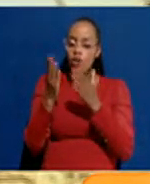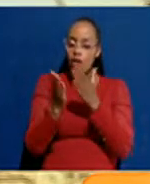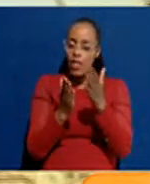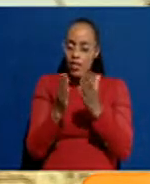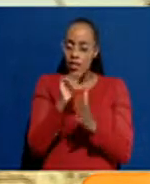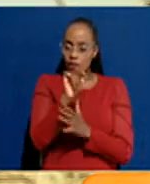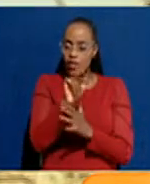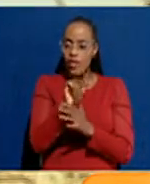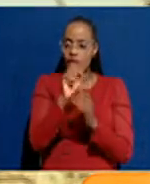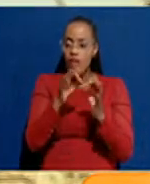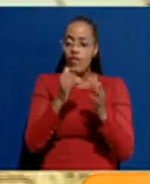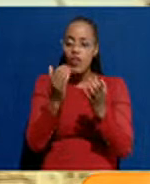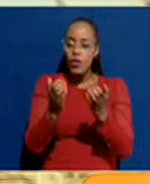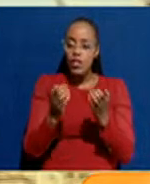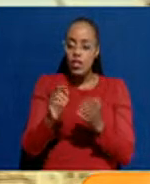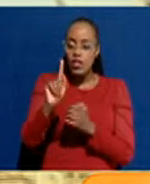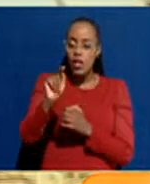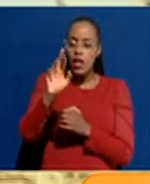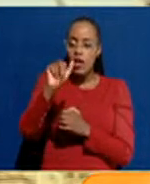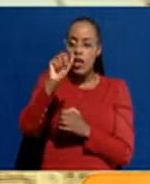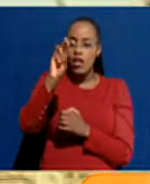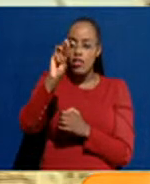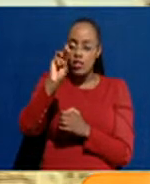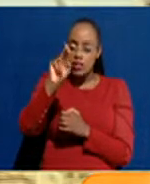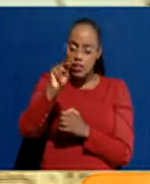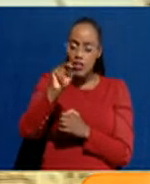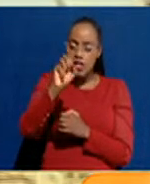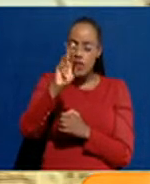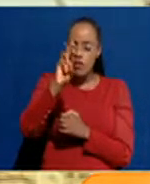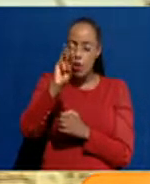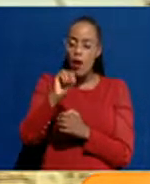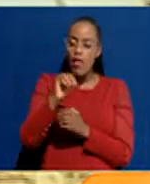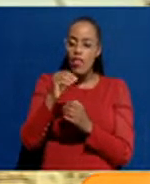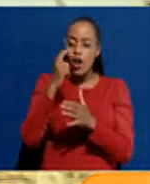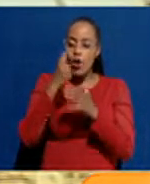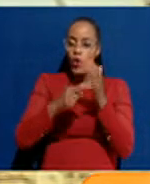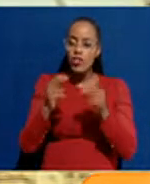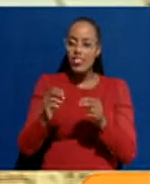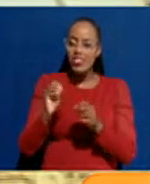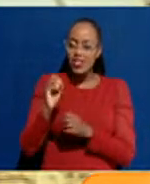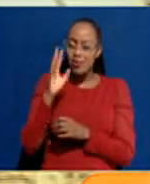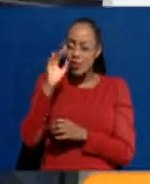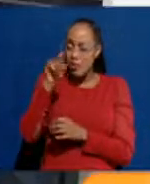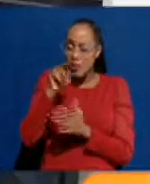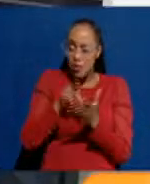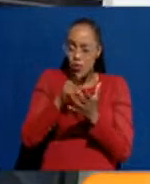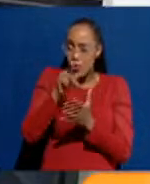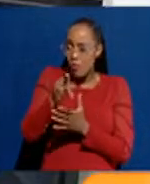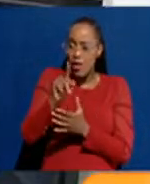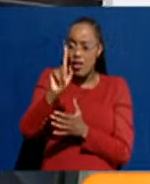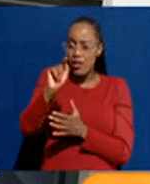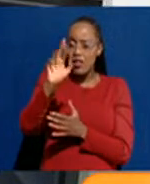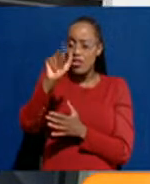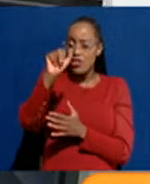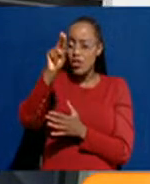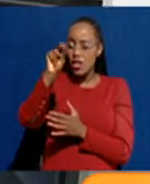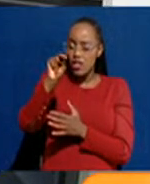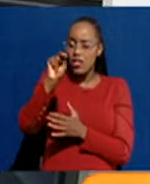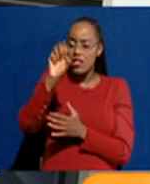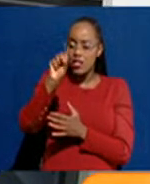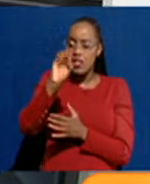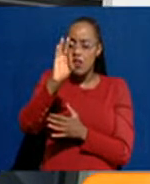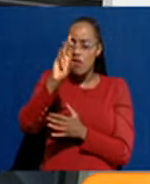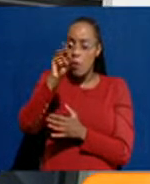definitely you need a transformer to serve him, definitely the cost is high. And let me... Is he supposed to buy a transformer for himself? The whole issue would